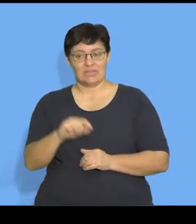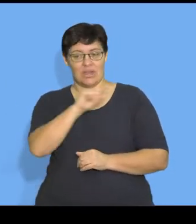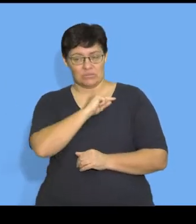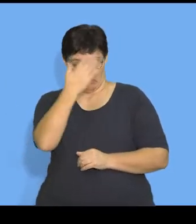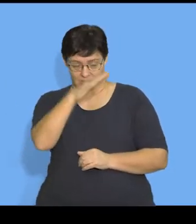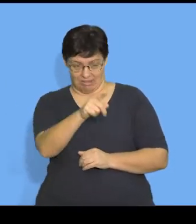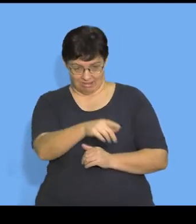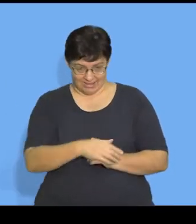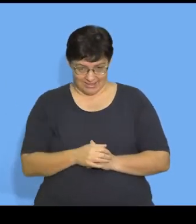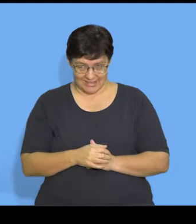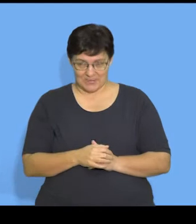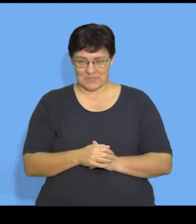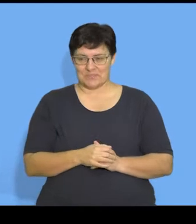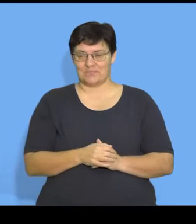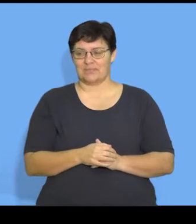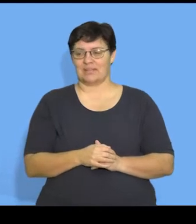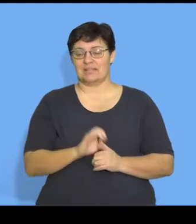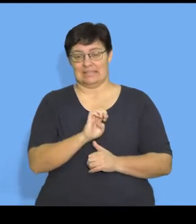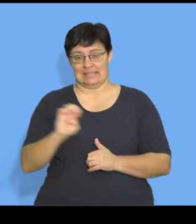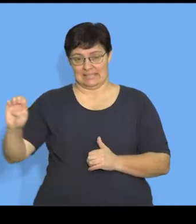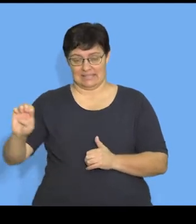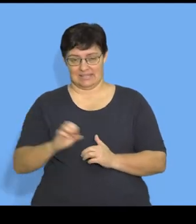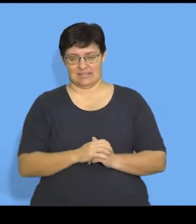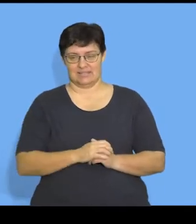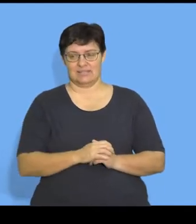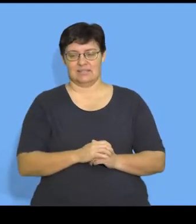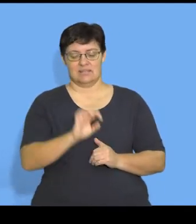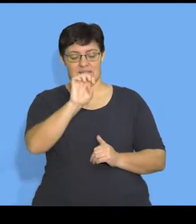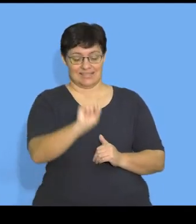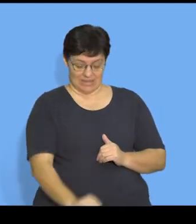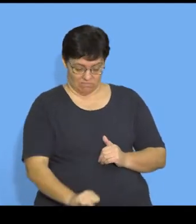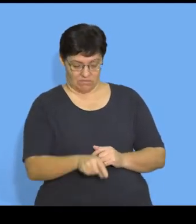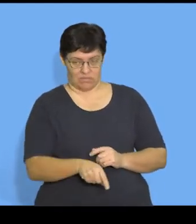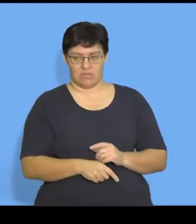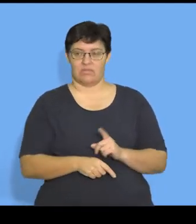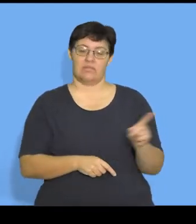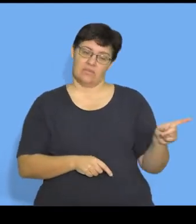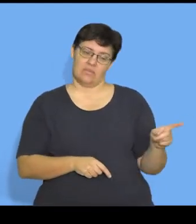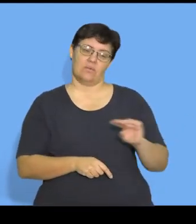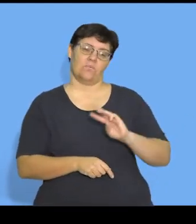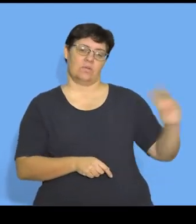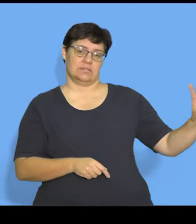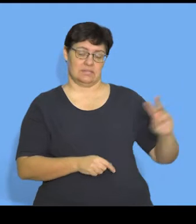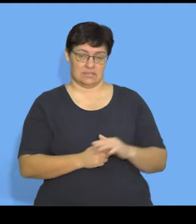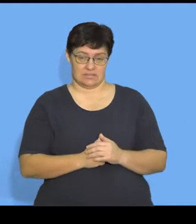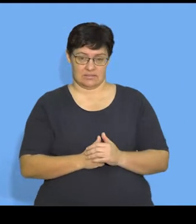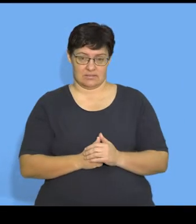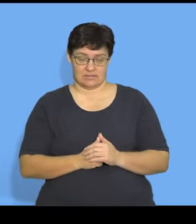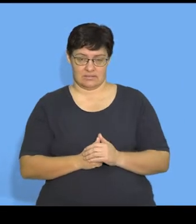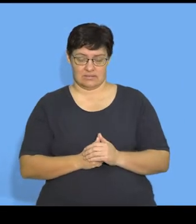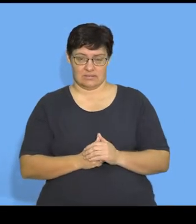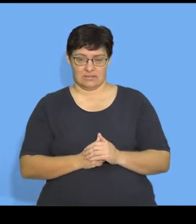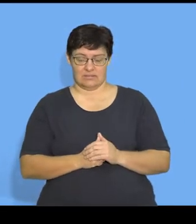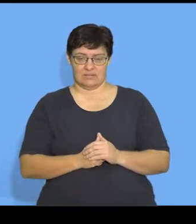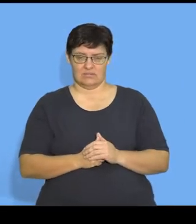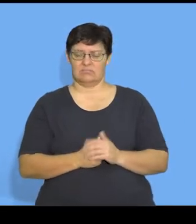it. Okay, so that's east, that's south, and that's west. If I